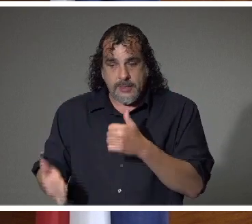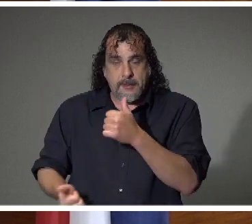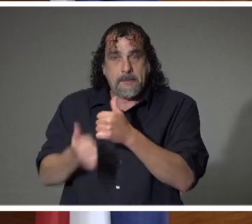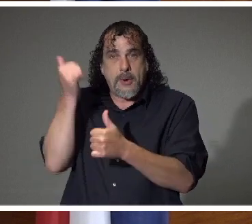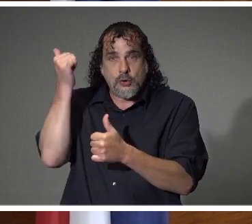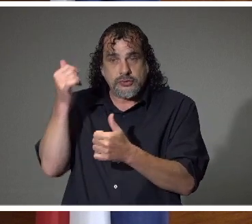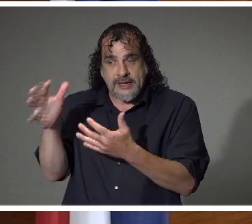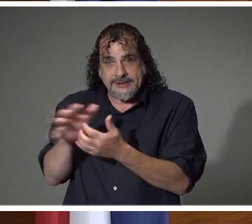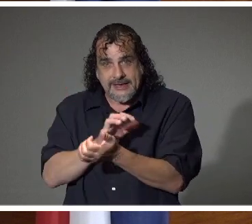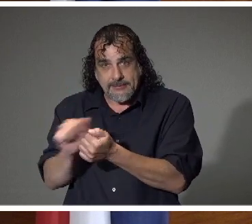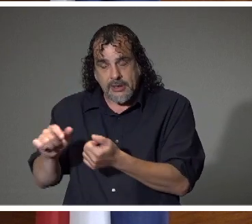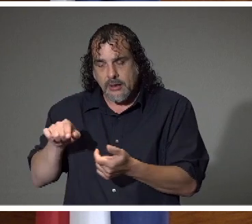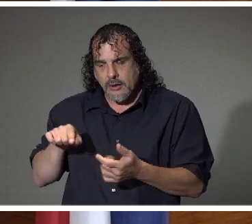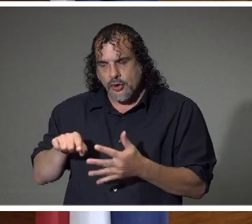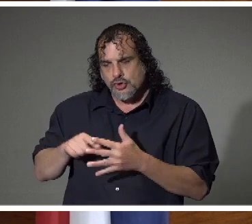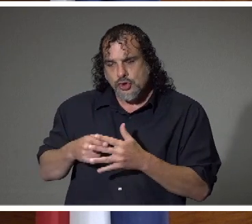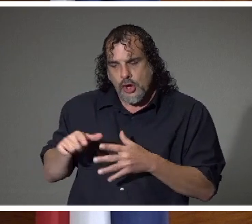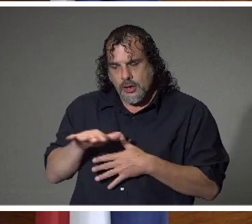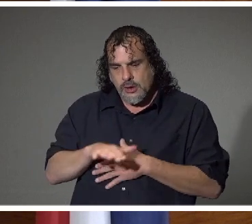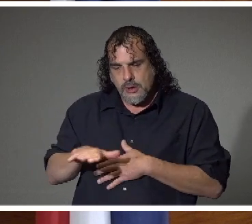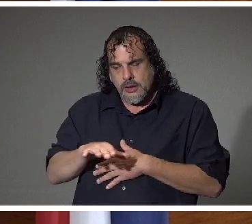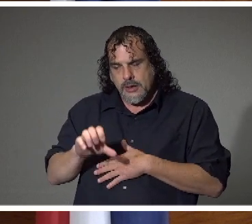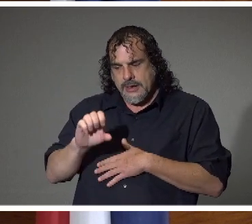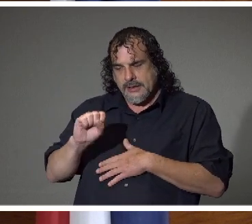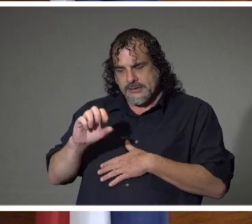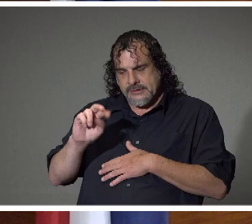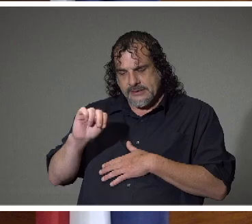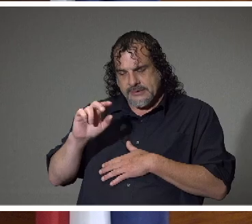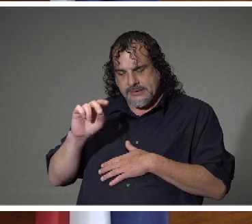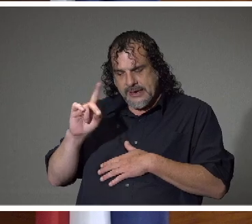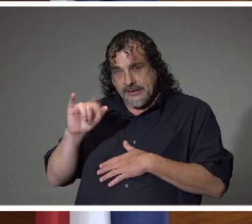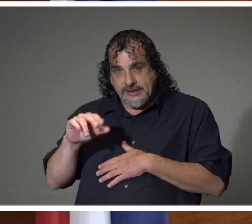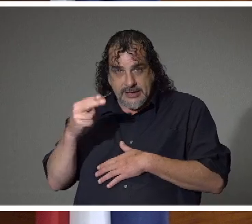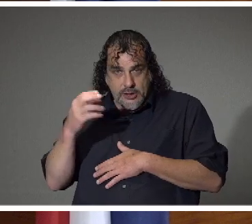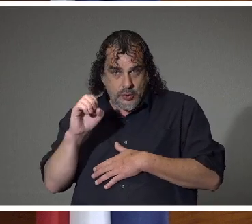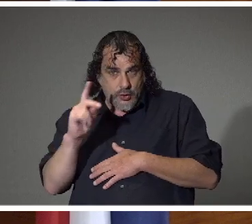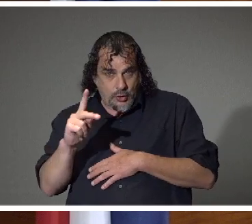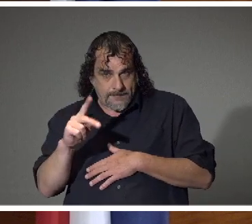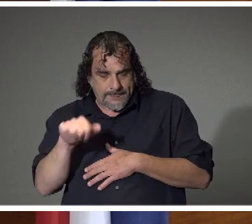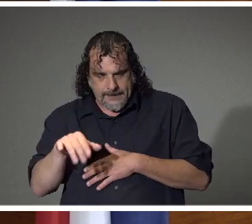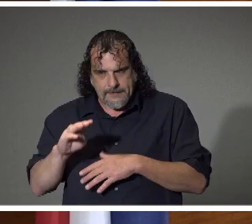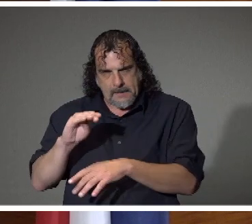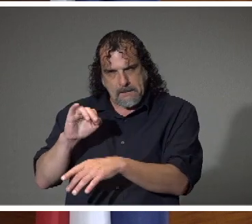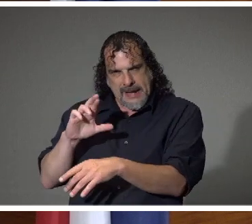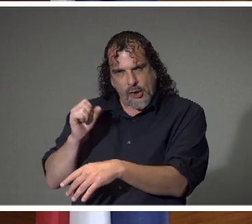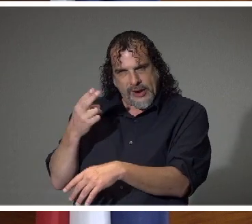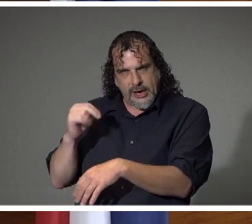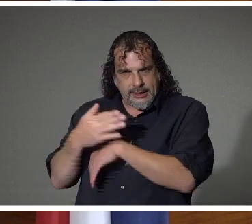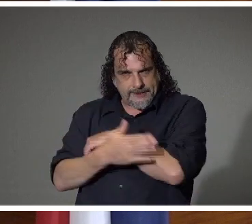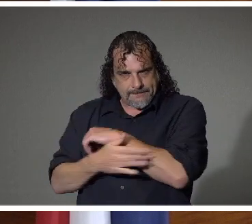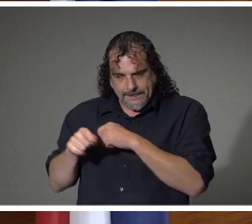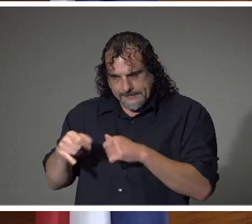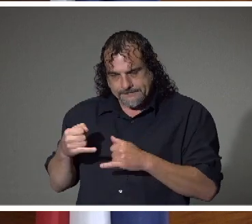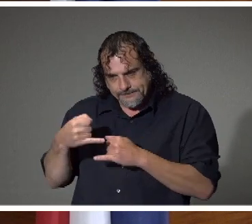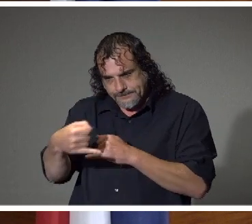amounts of damage actually started in the Sandy Hook community down in Marion County, just on the county line with Walthall. So we